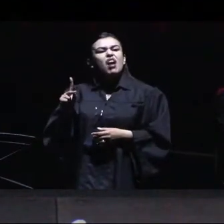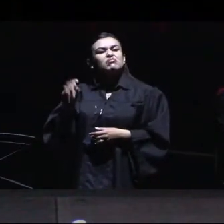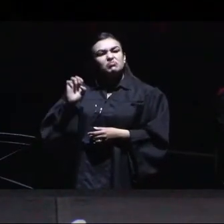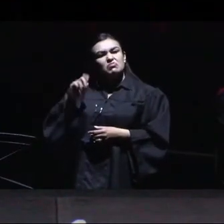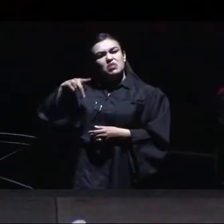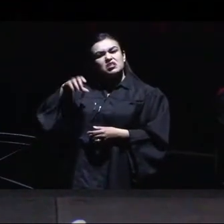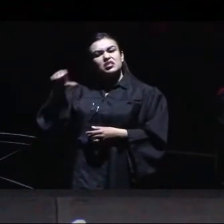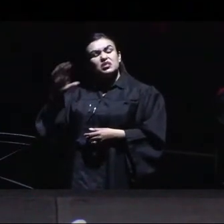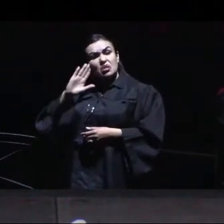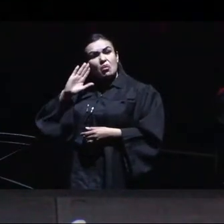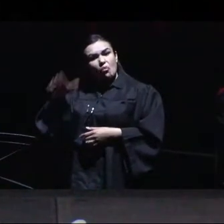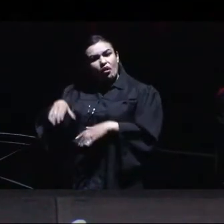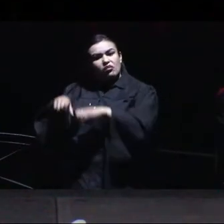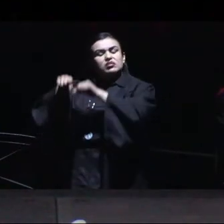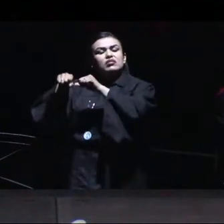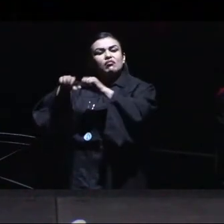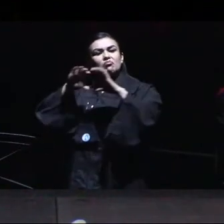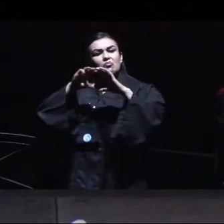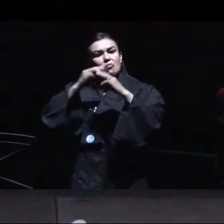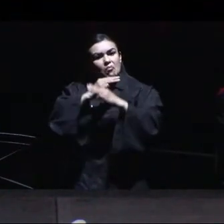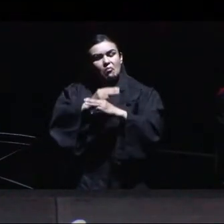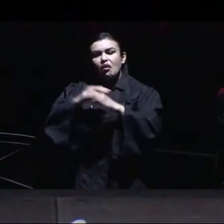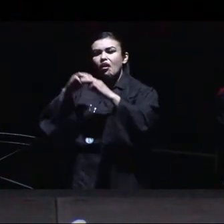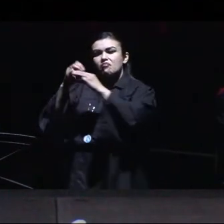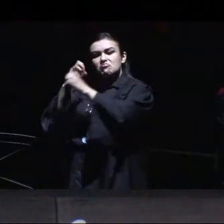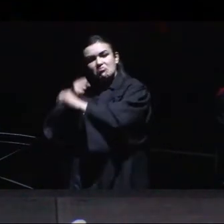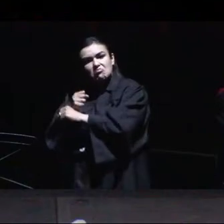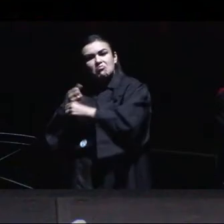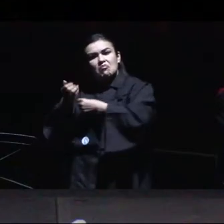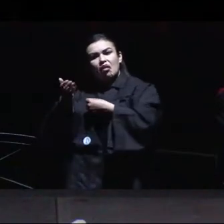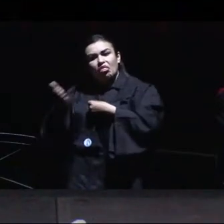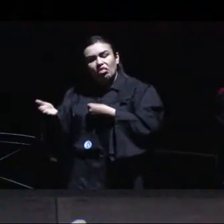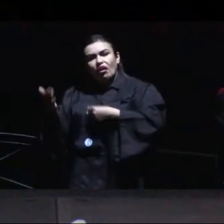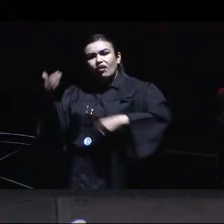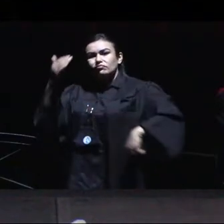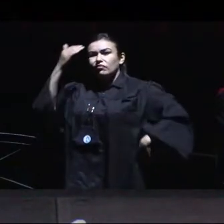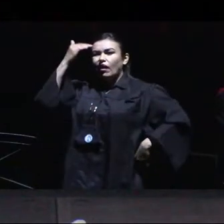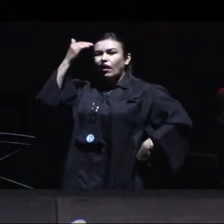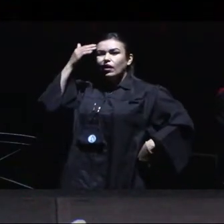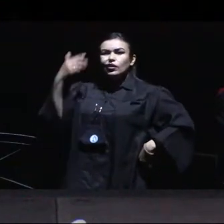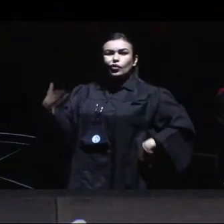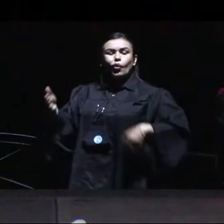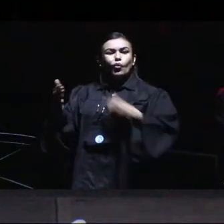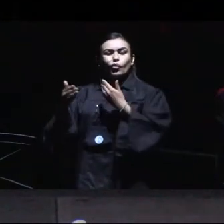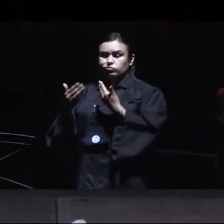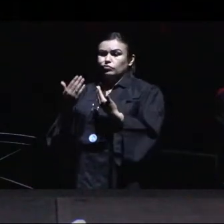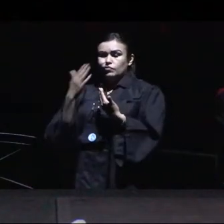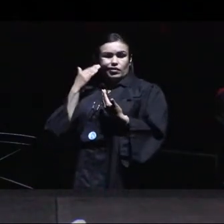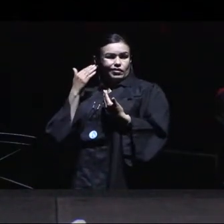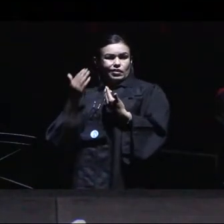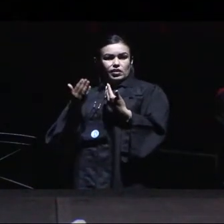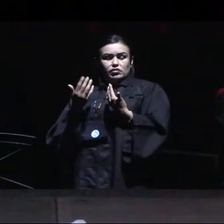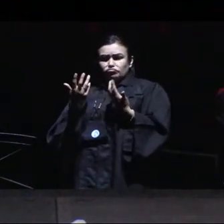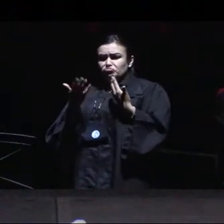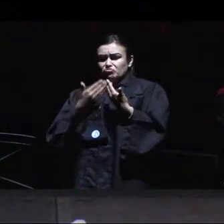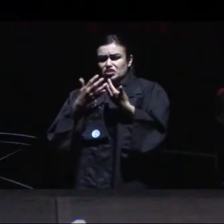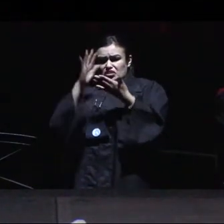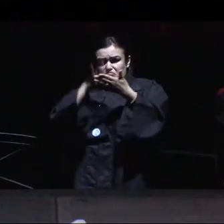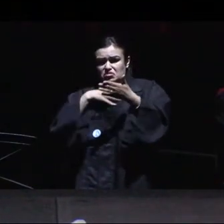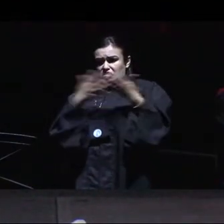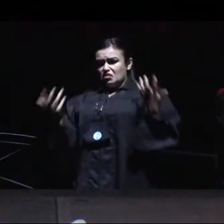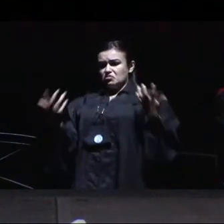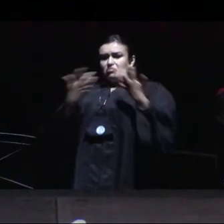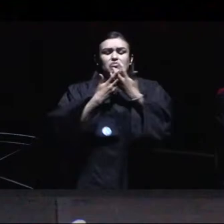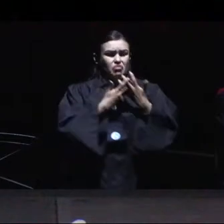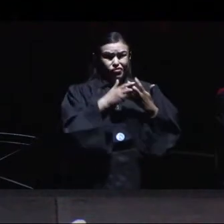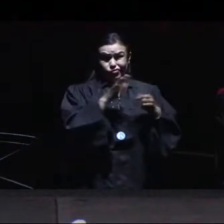and take those math and statistics classes, because I knew that they will give me the flexibility, because I was a full-time employee,